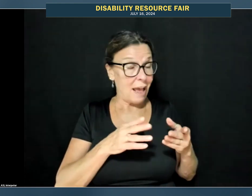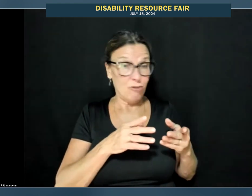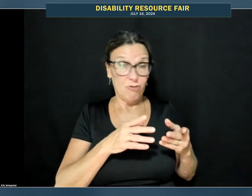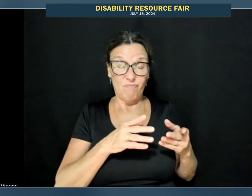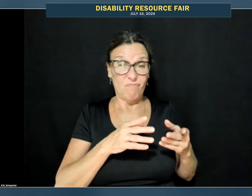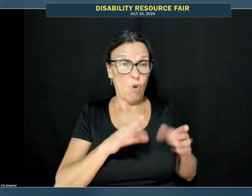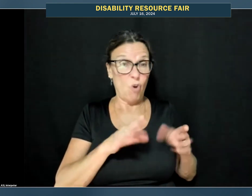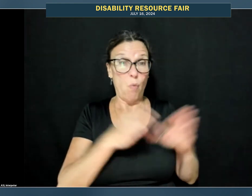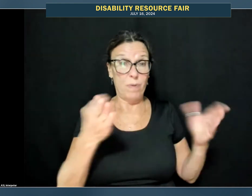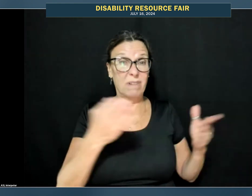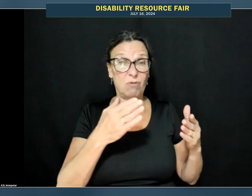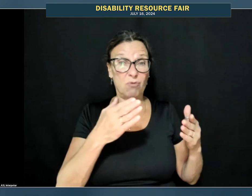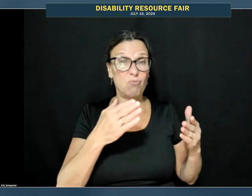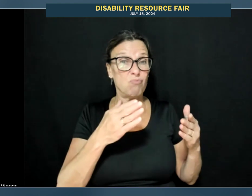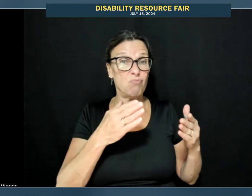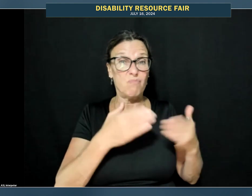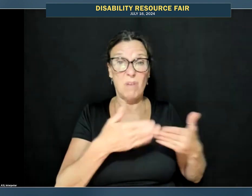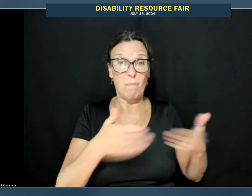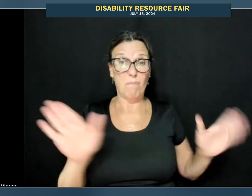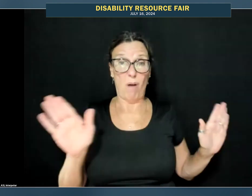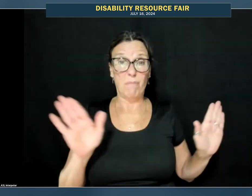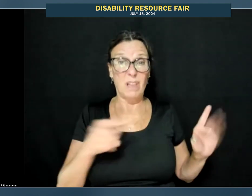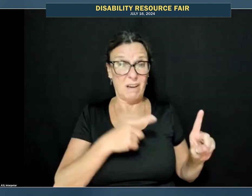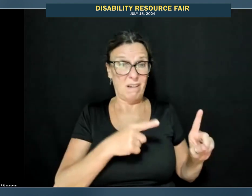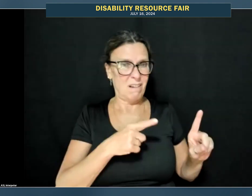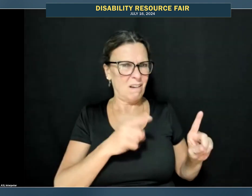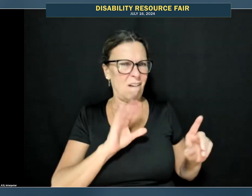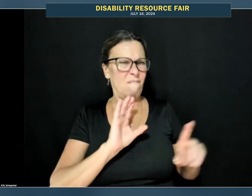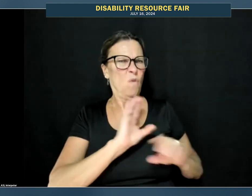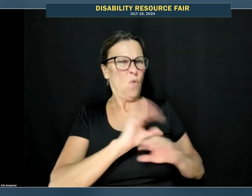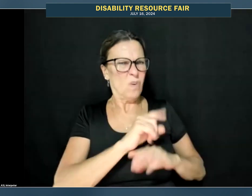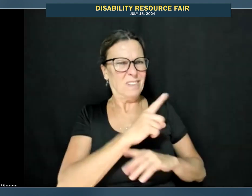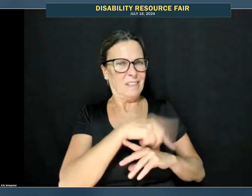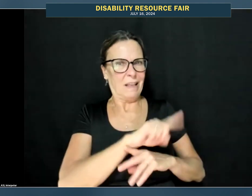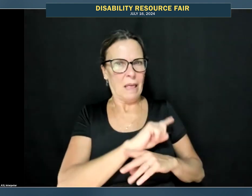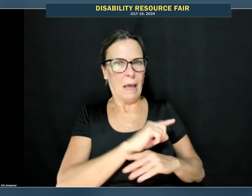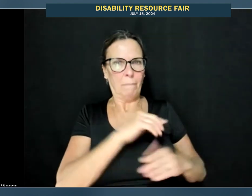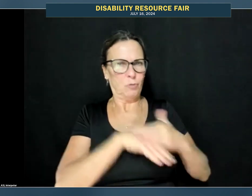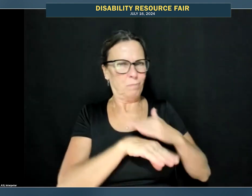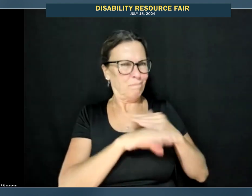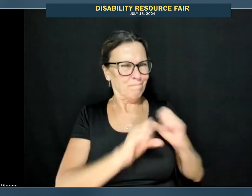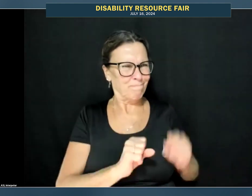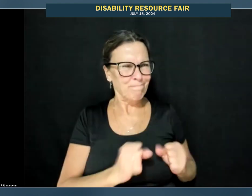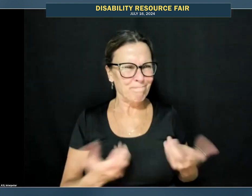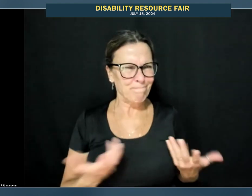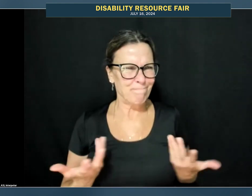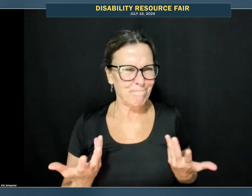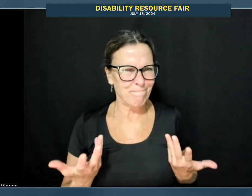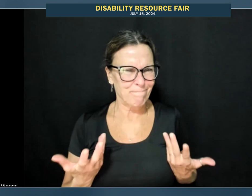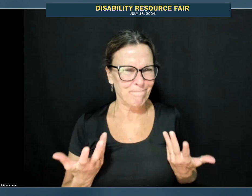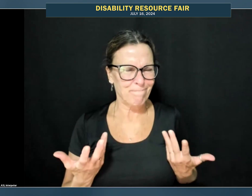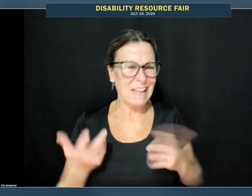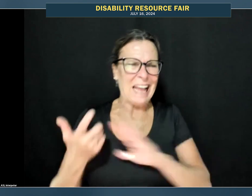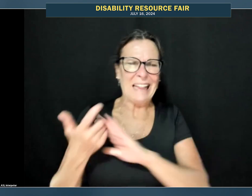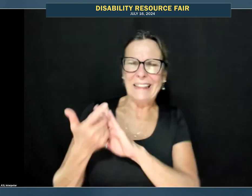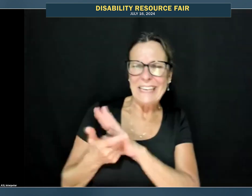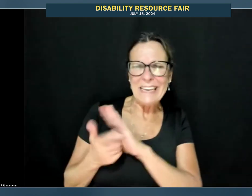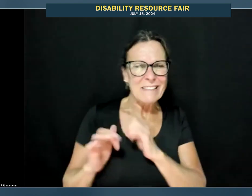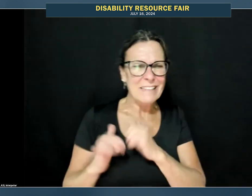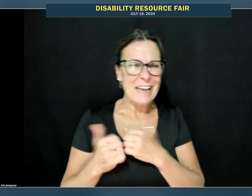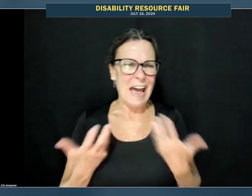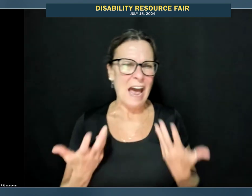Are there levers that can be pulled legally And how do we, you know,